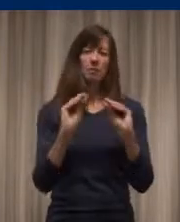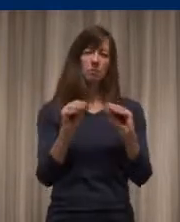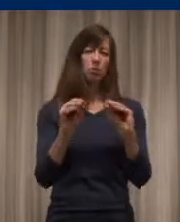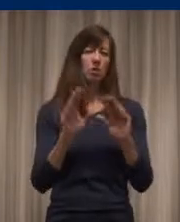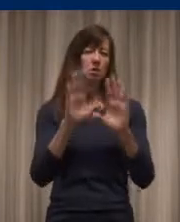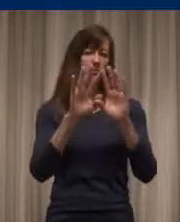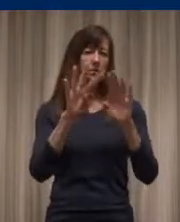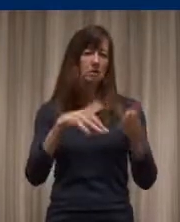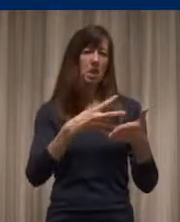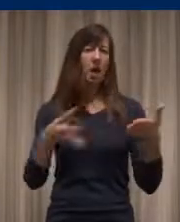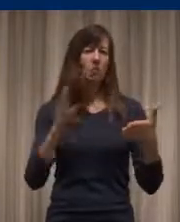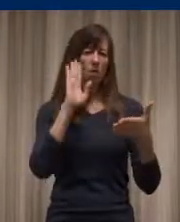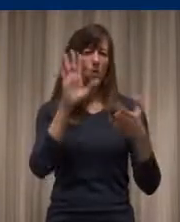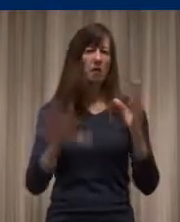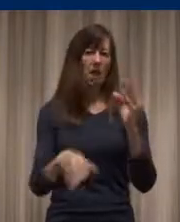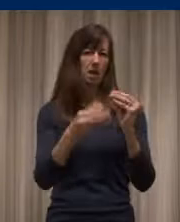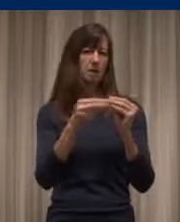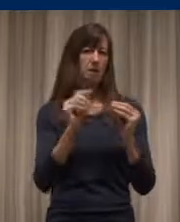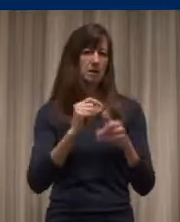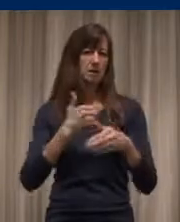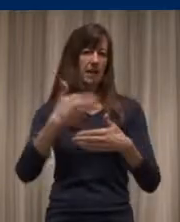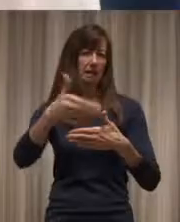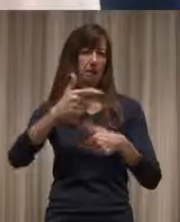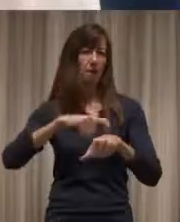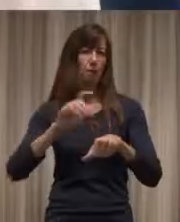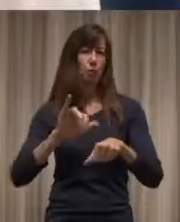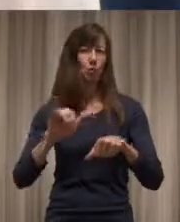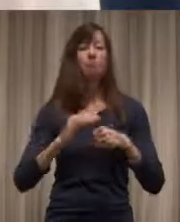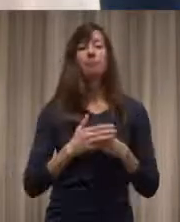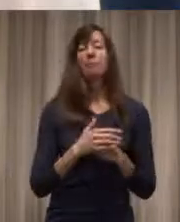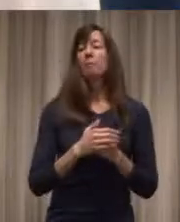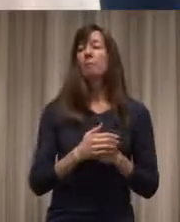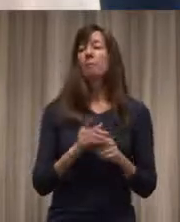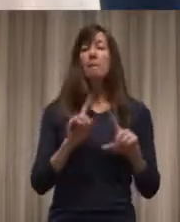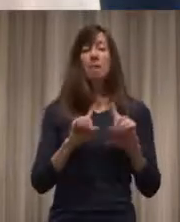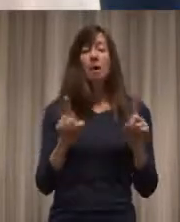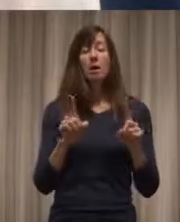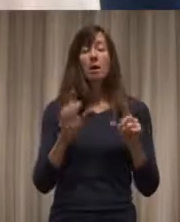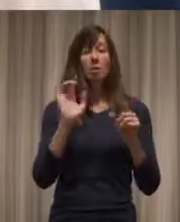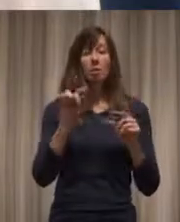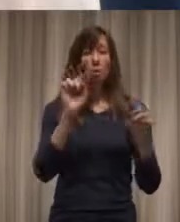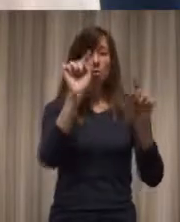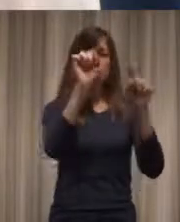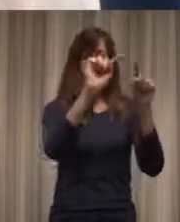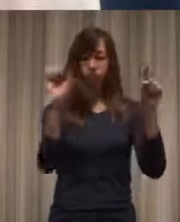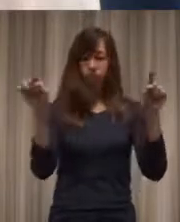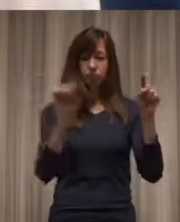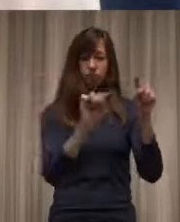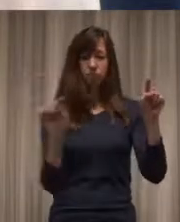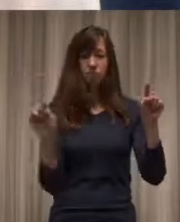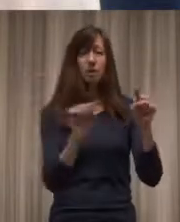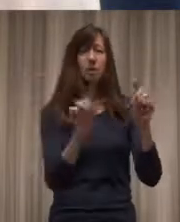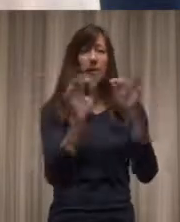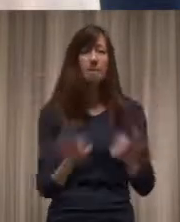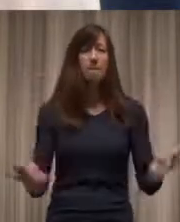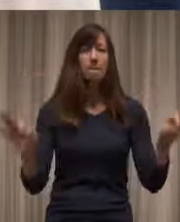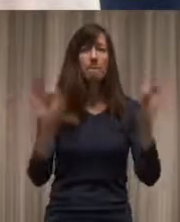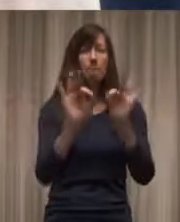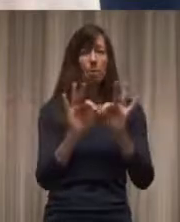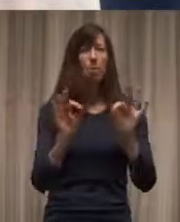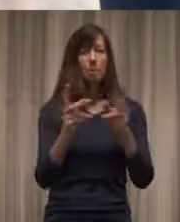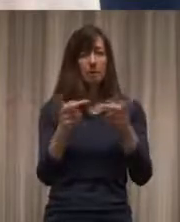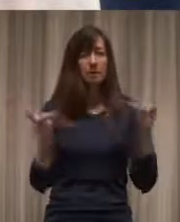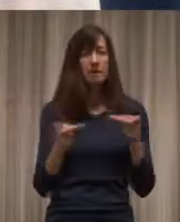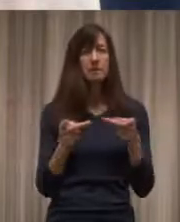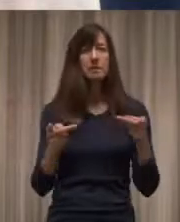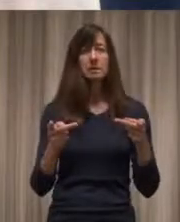update. Those will be the key players, and if you think about the fact that we have almost 200,000 people that we need to vaccinate,